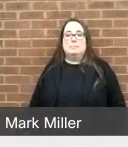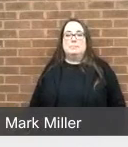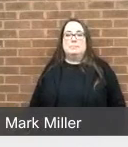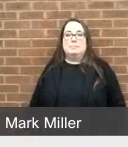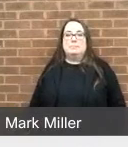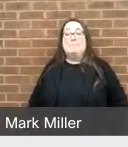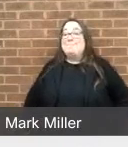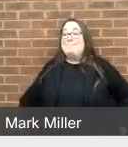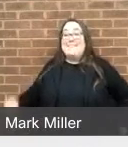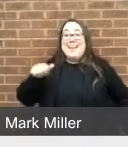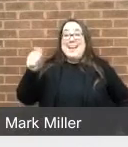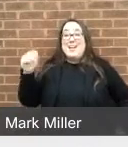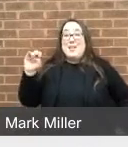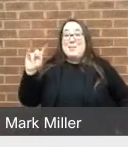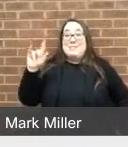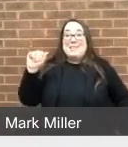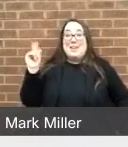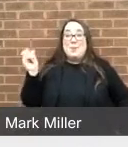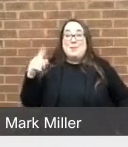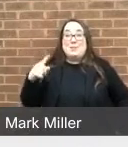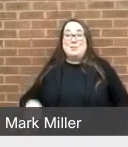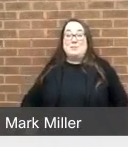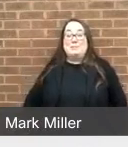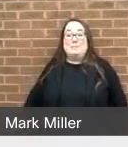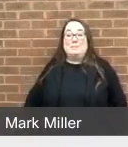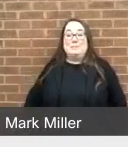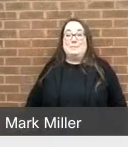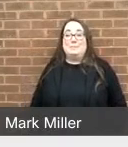Any other media have any questions?